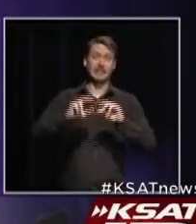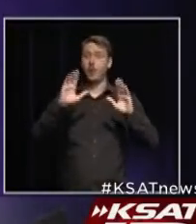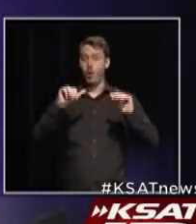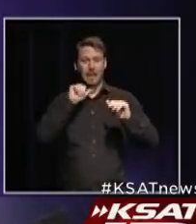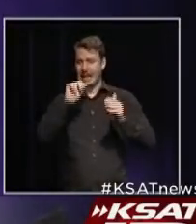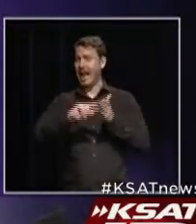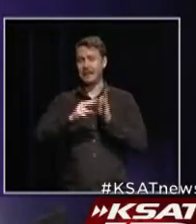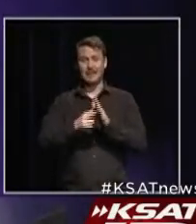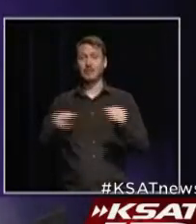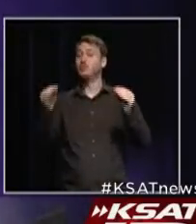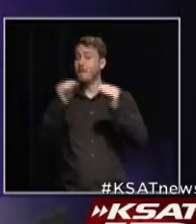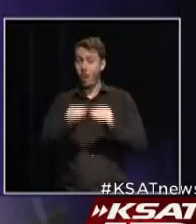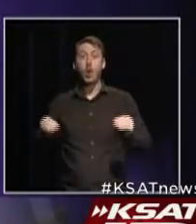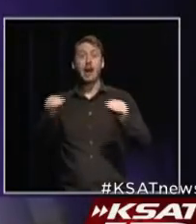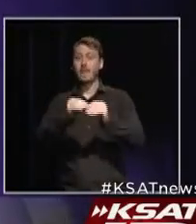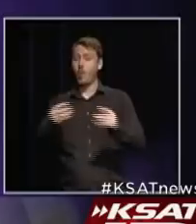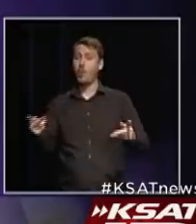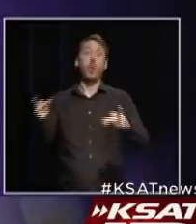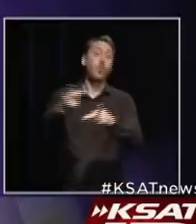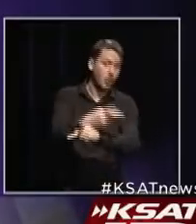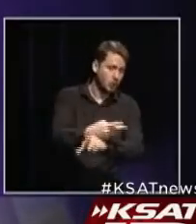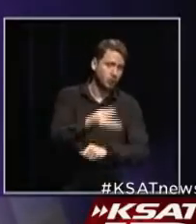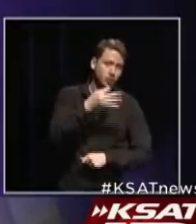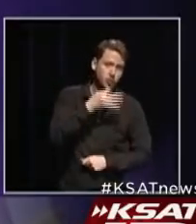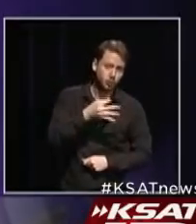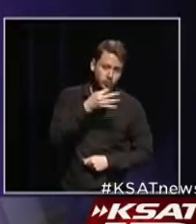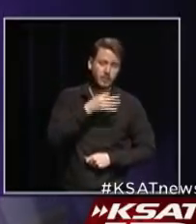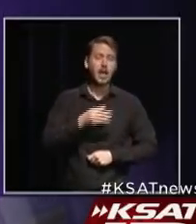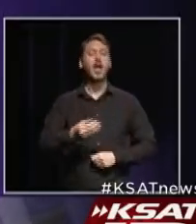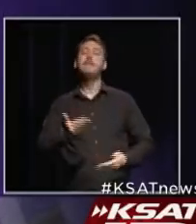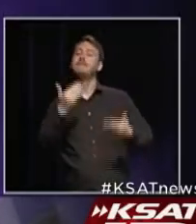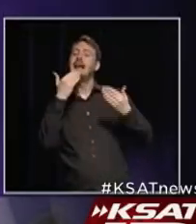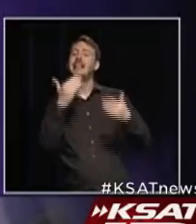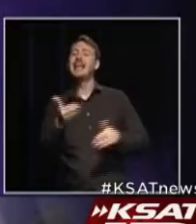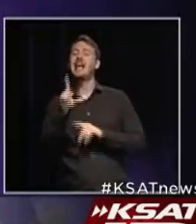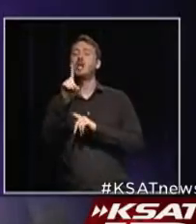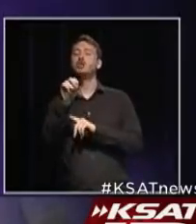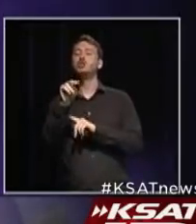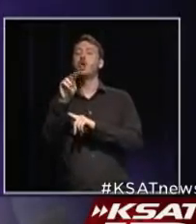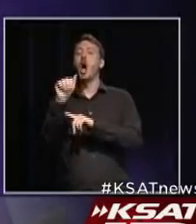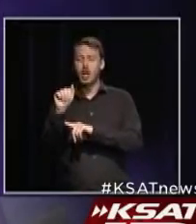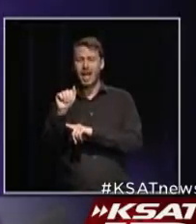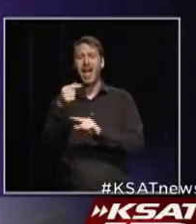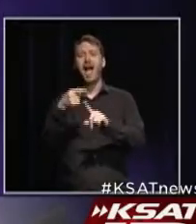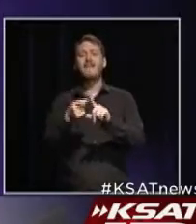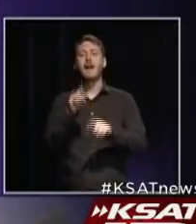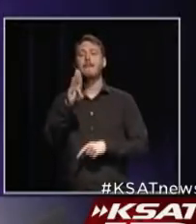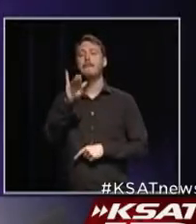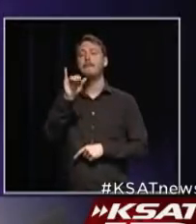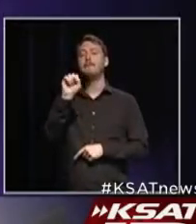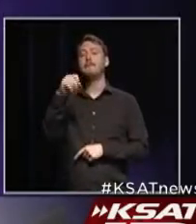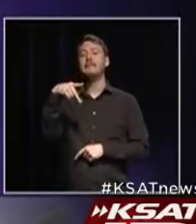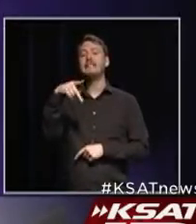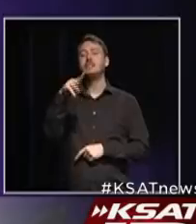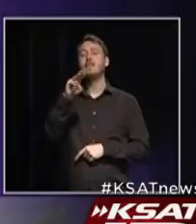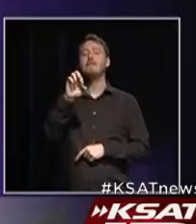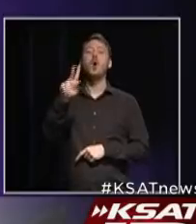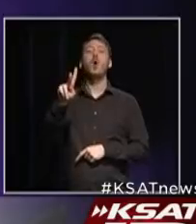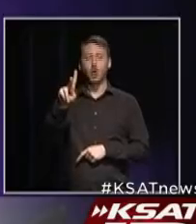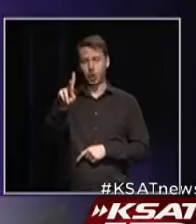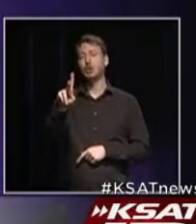are really getting sick. Let me first of all thank Donna Health. From Be Smart, I had the opportunity to work with